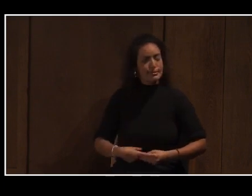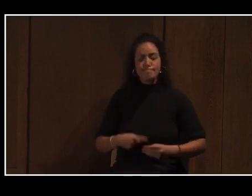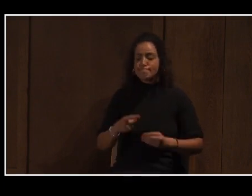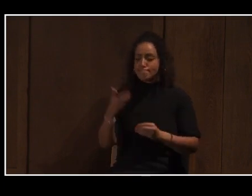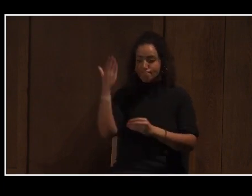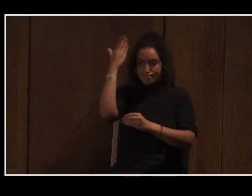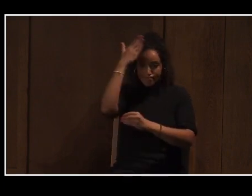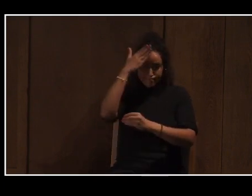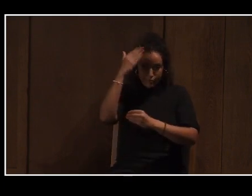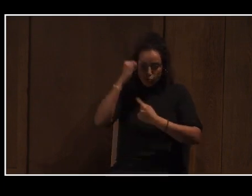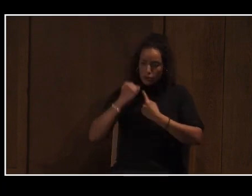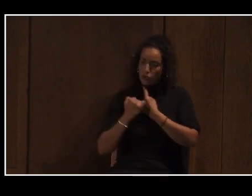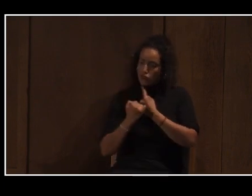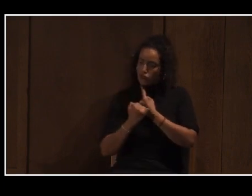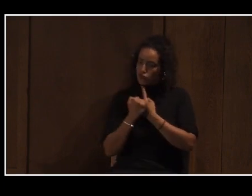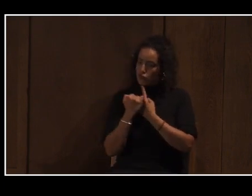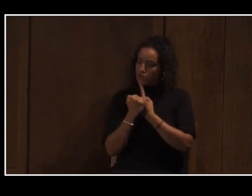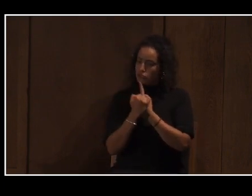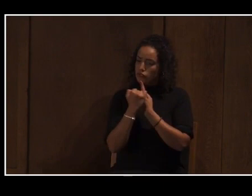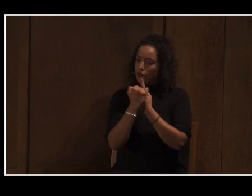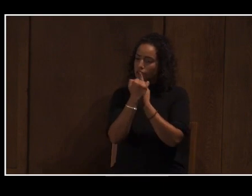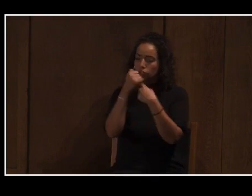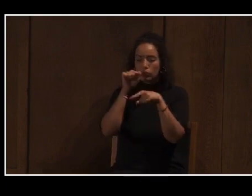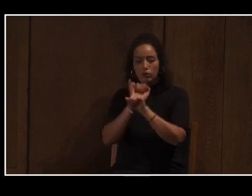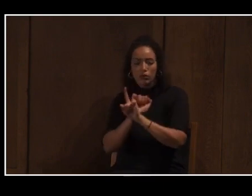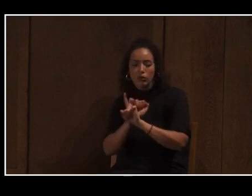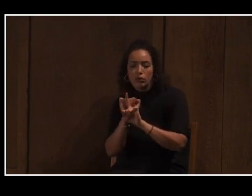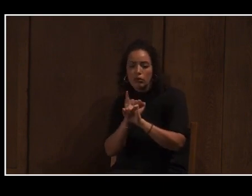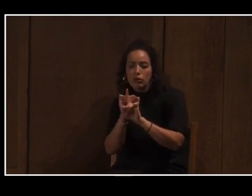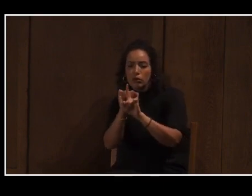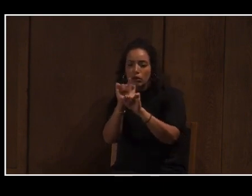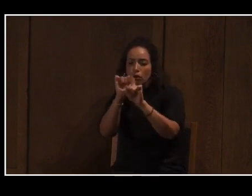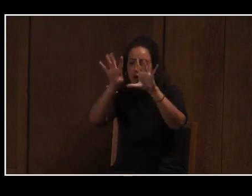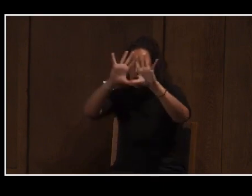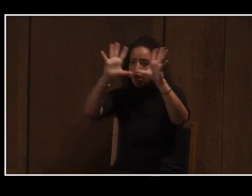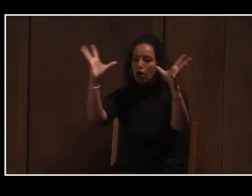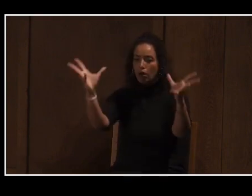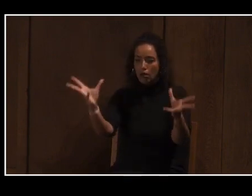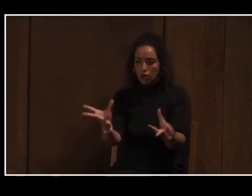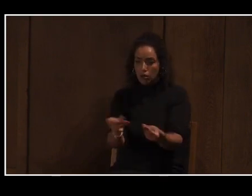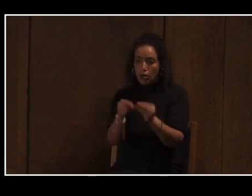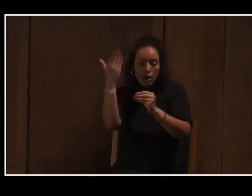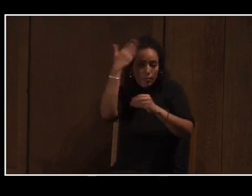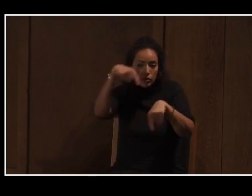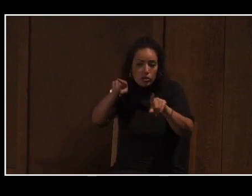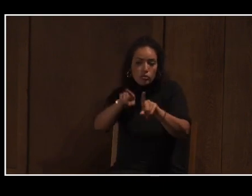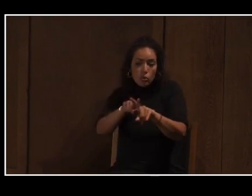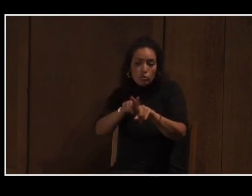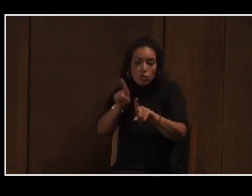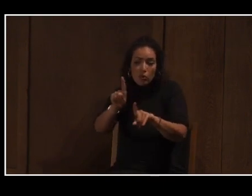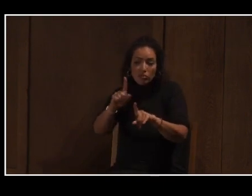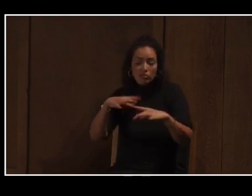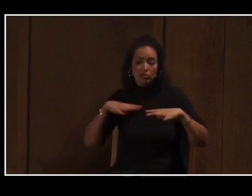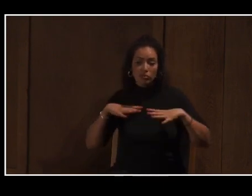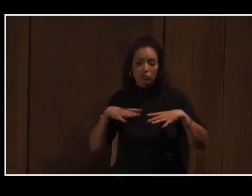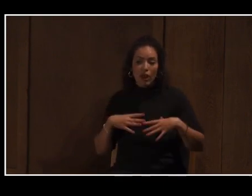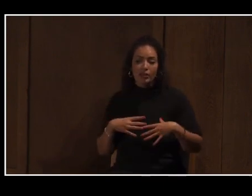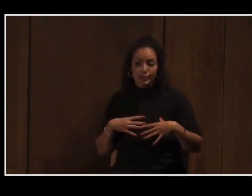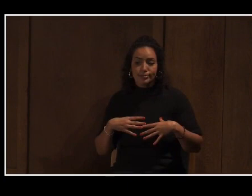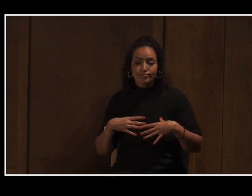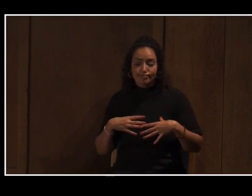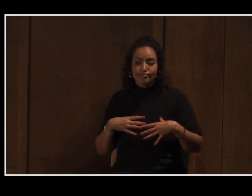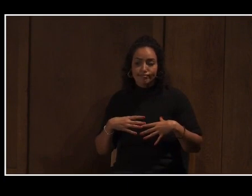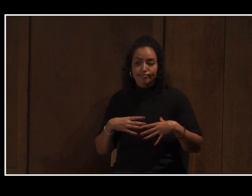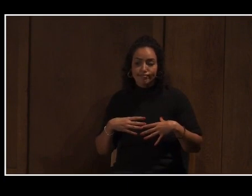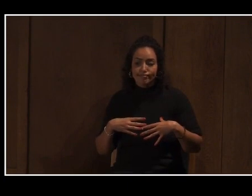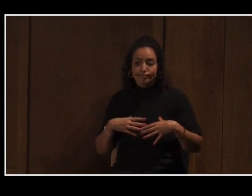restoration, allowing ourselves or humanity. Imagination is also a place of rest. Imagination is in and of